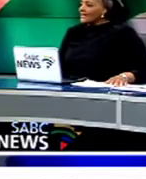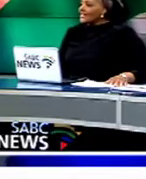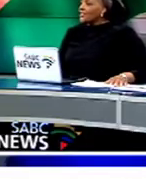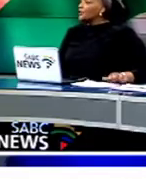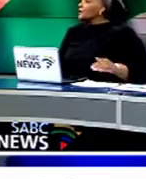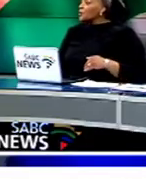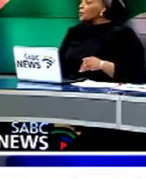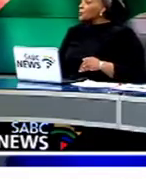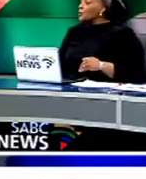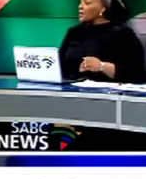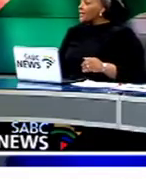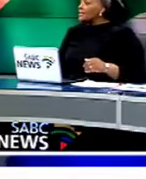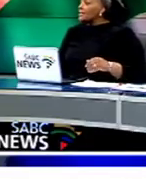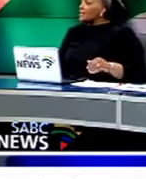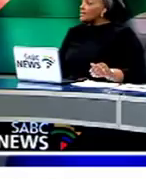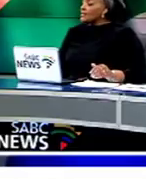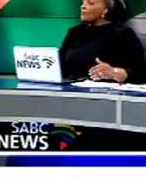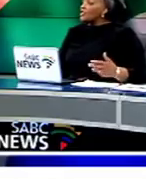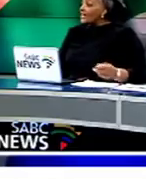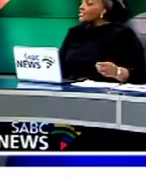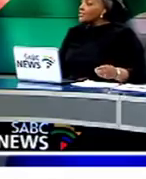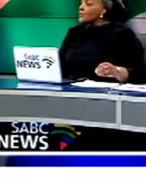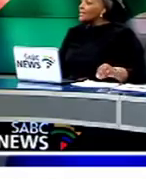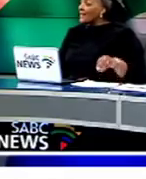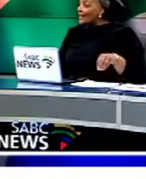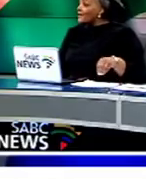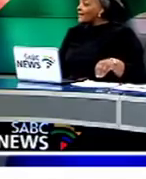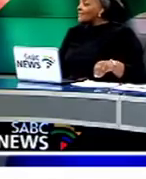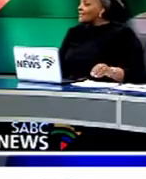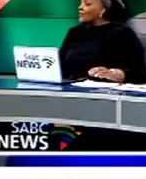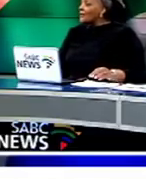country. Alicia, it also shows you that some of the challenges we currently